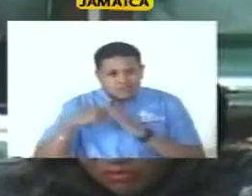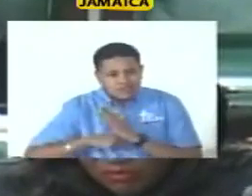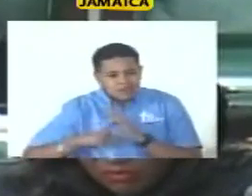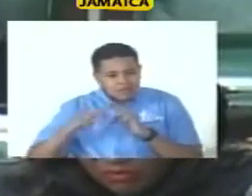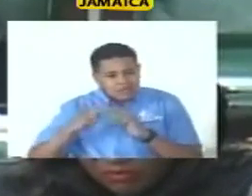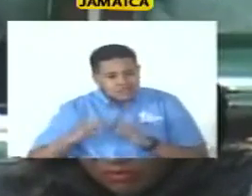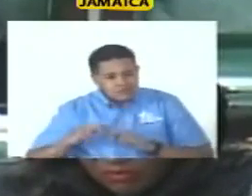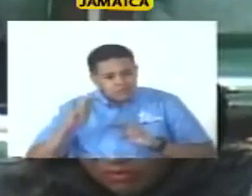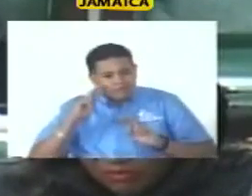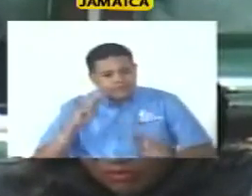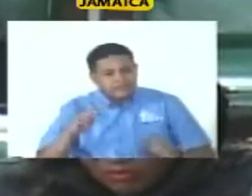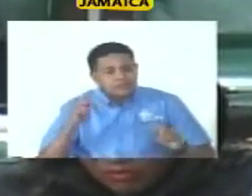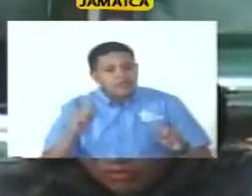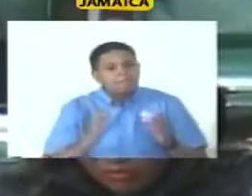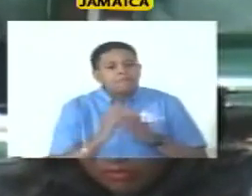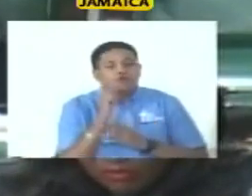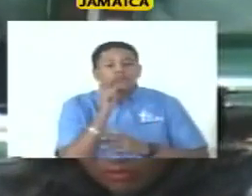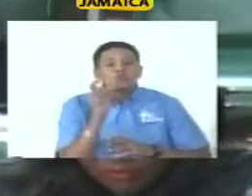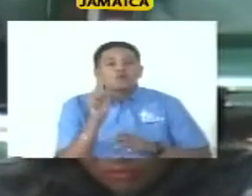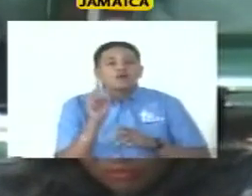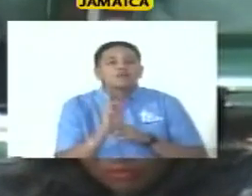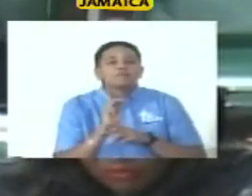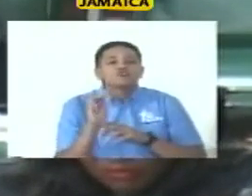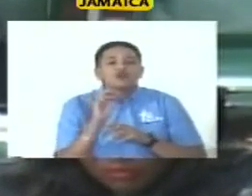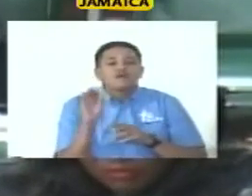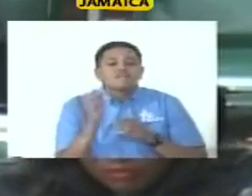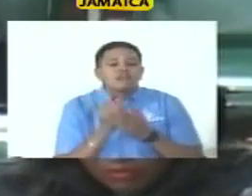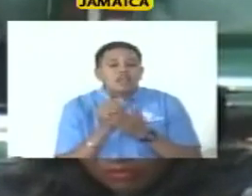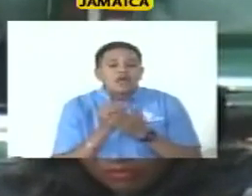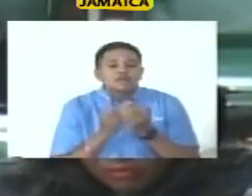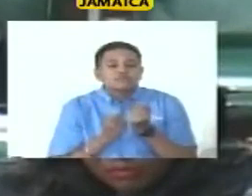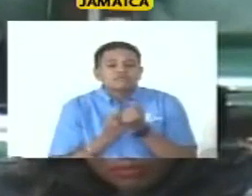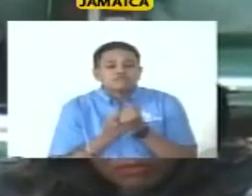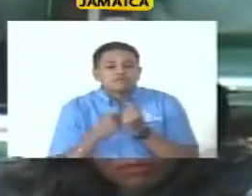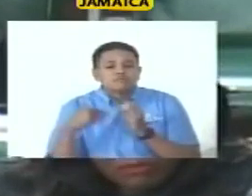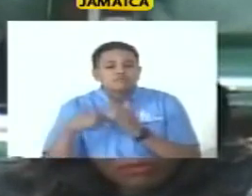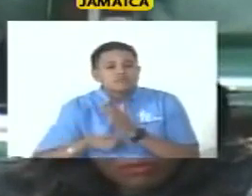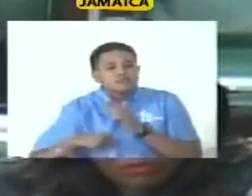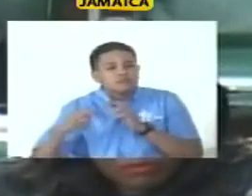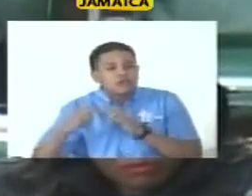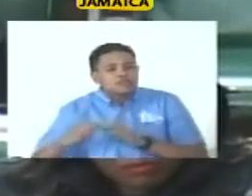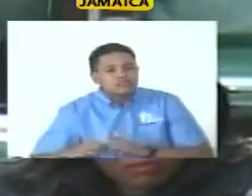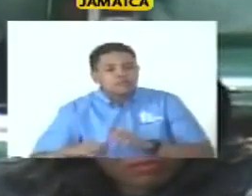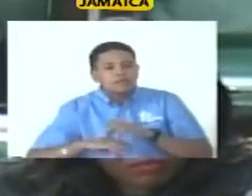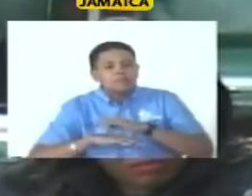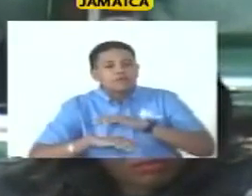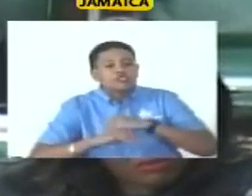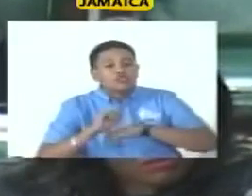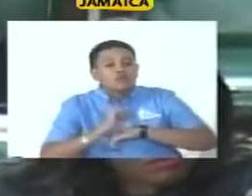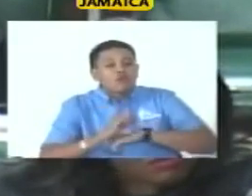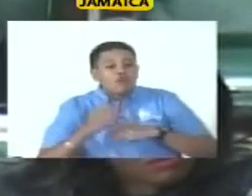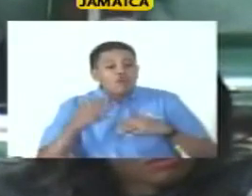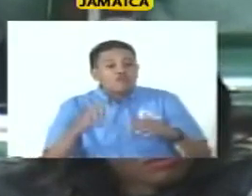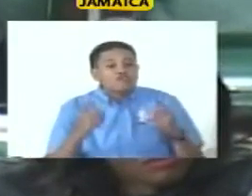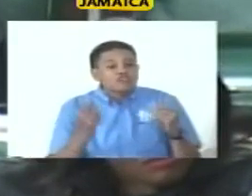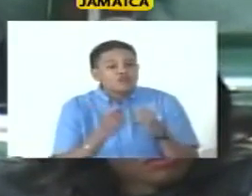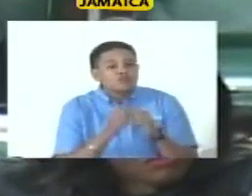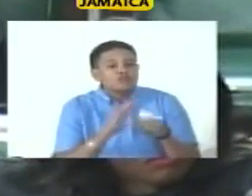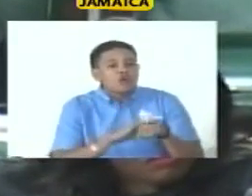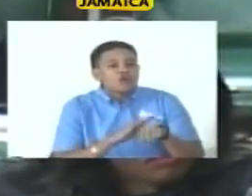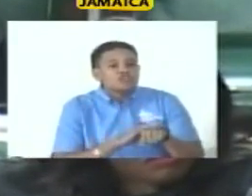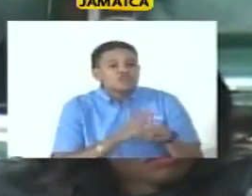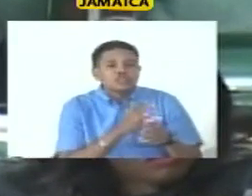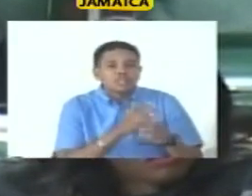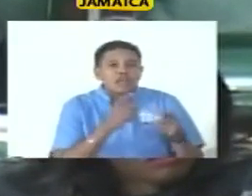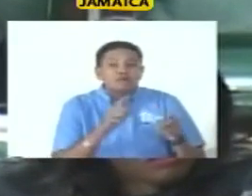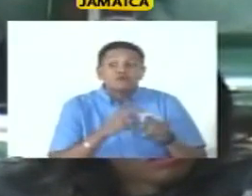by the Ministry of Finance based on the work that has already been done with the consultancy. So